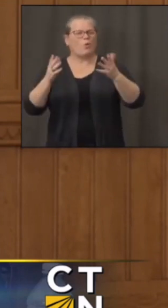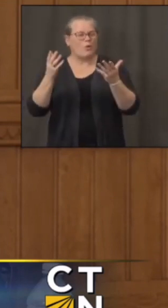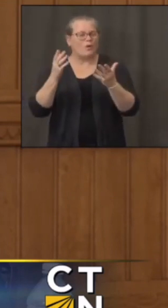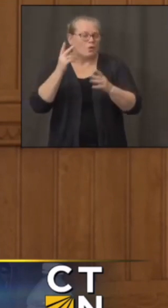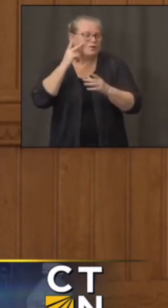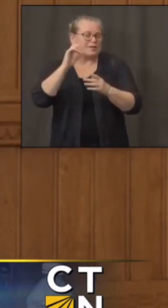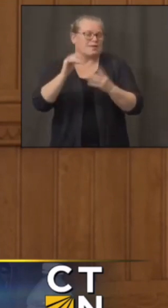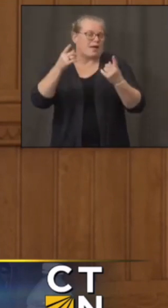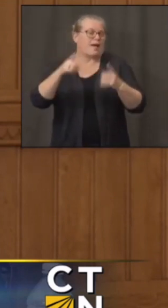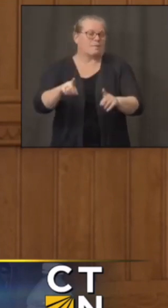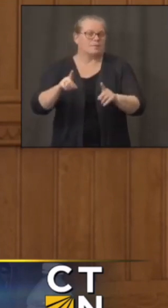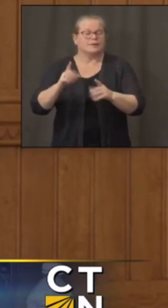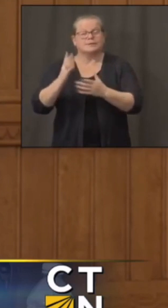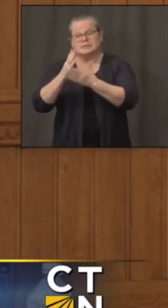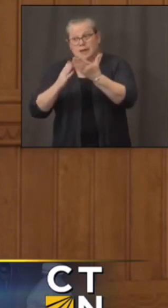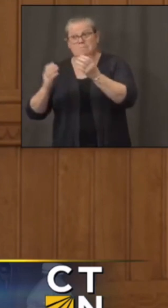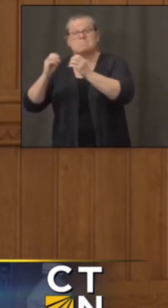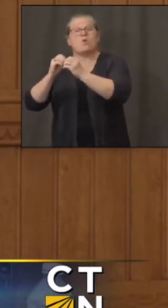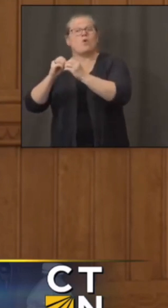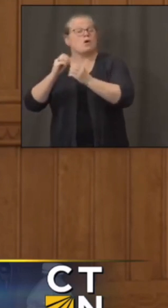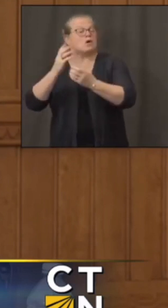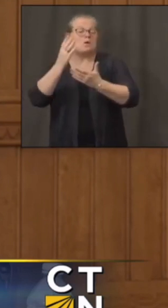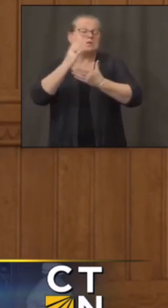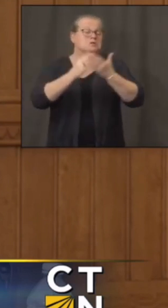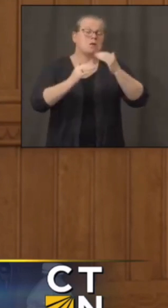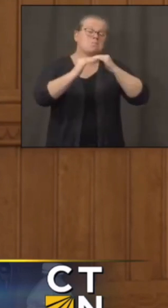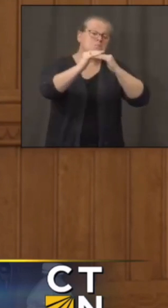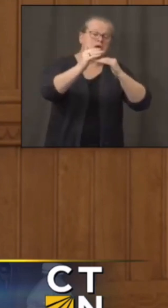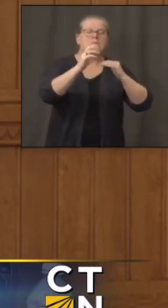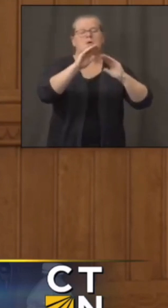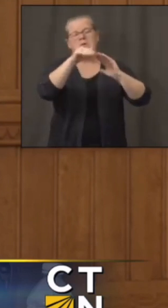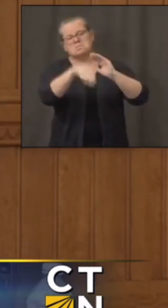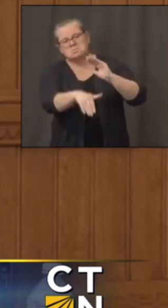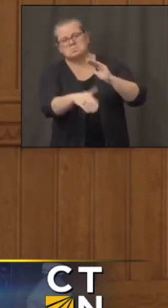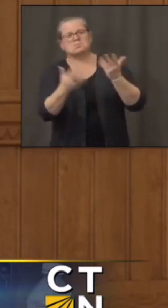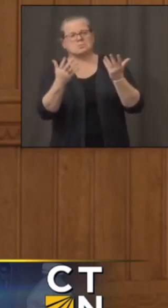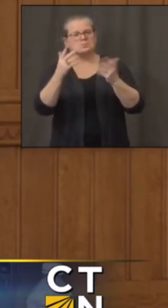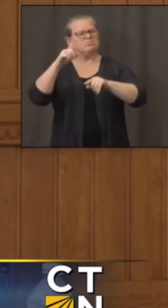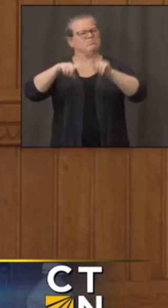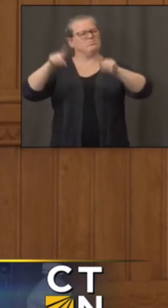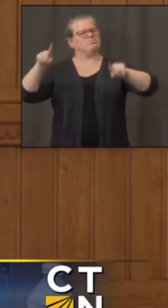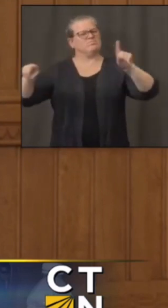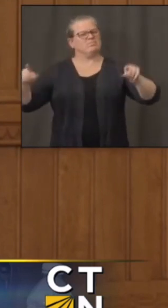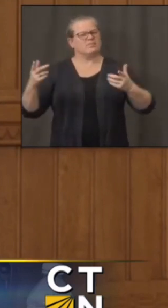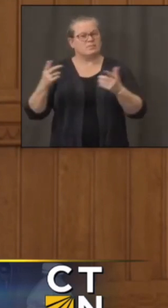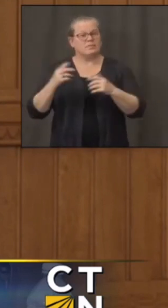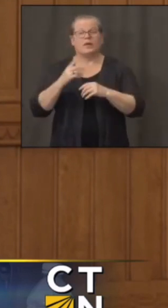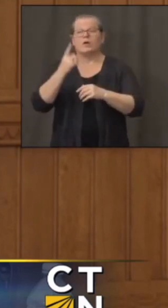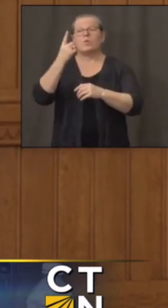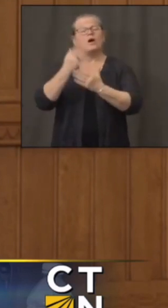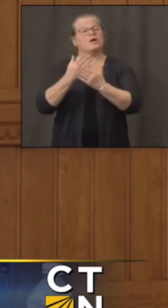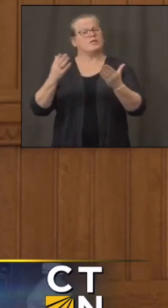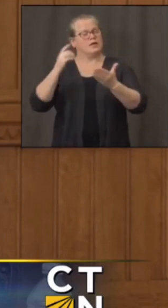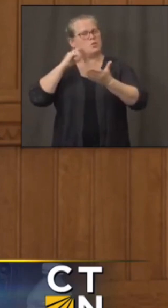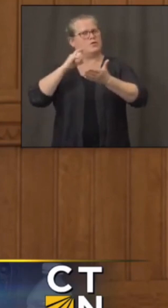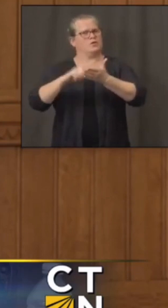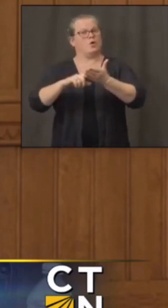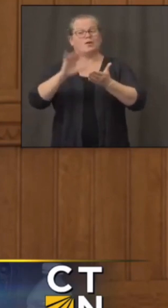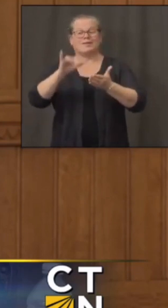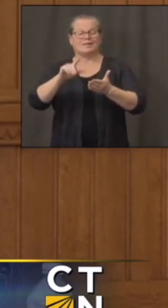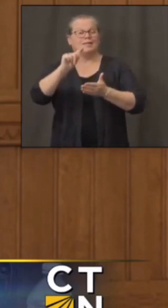others reporting either the same or a decrease. Across the board, the thing that's been very popular is the